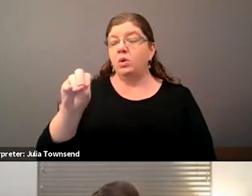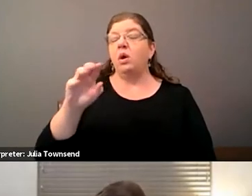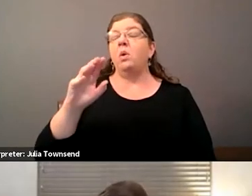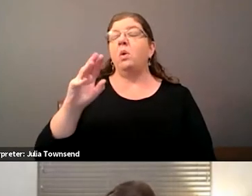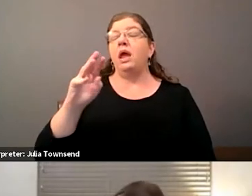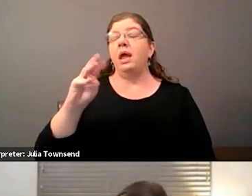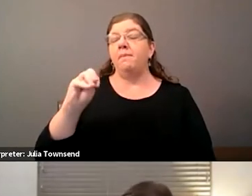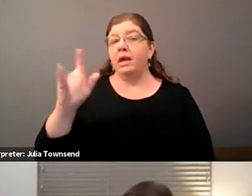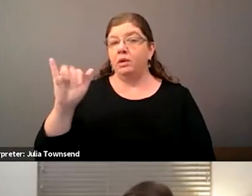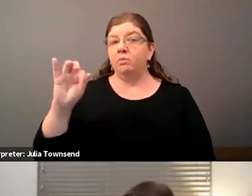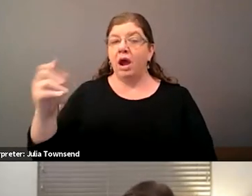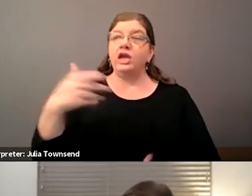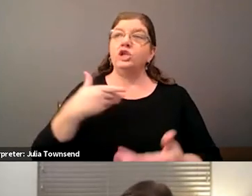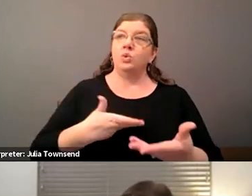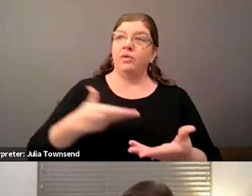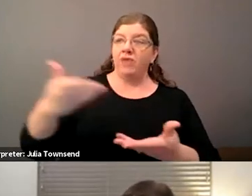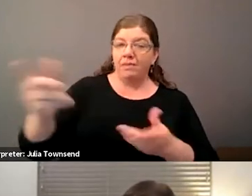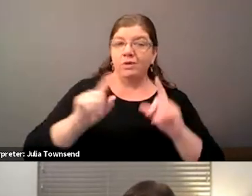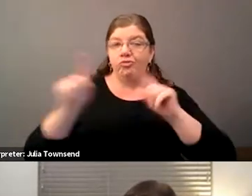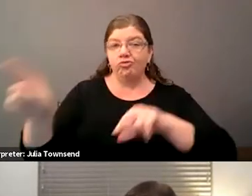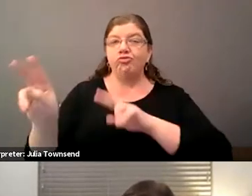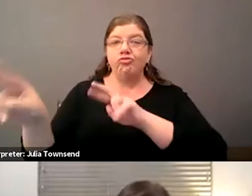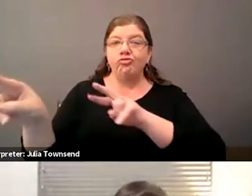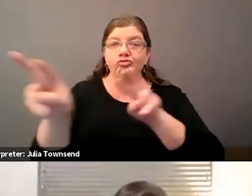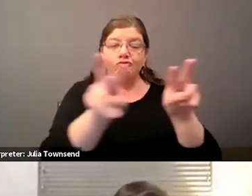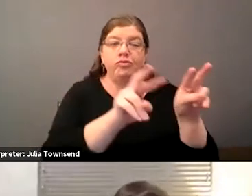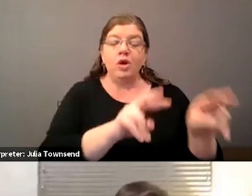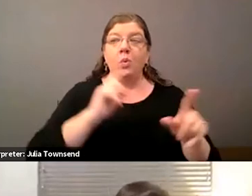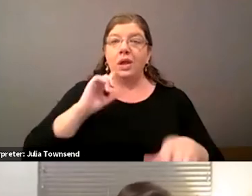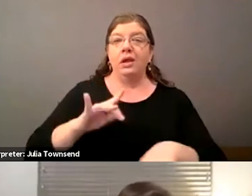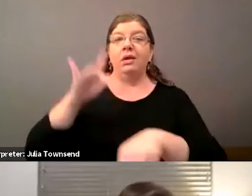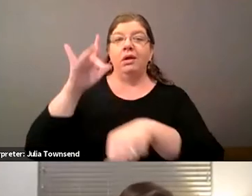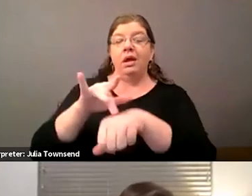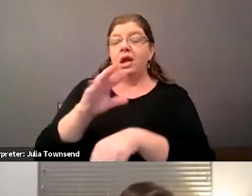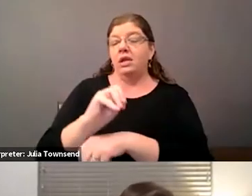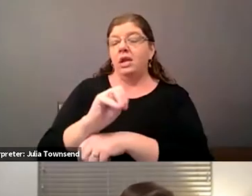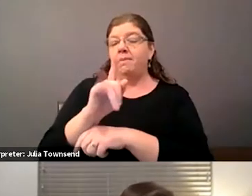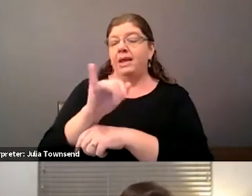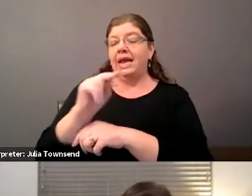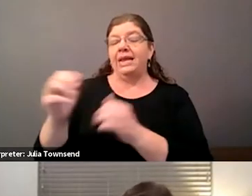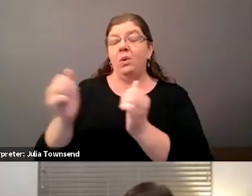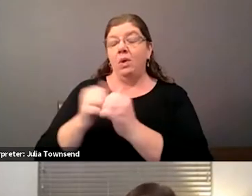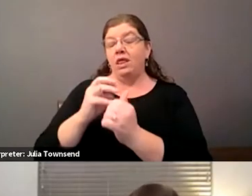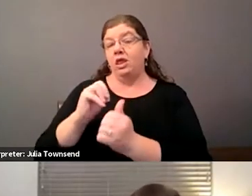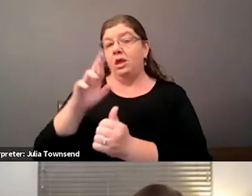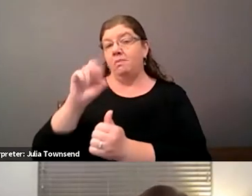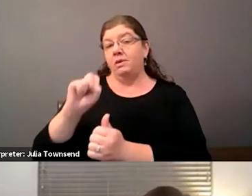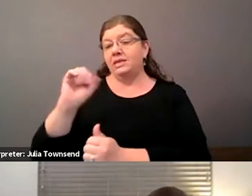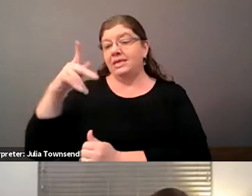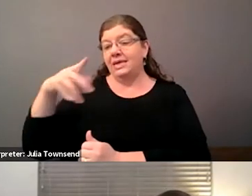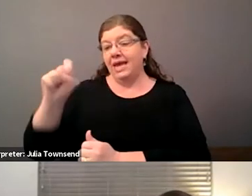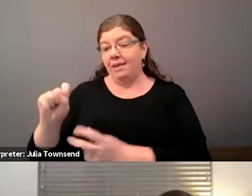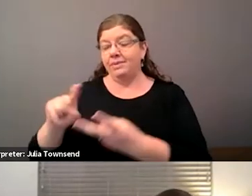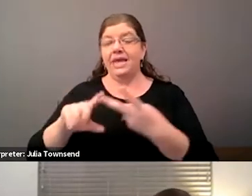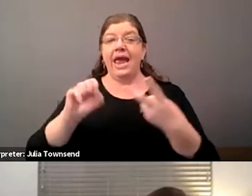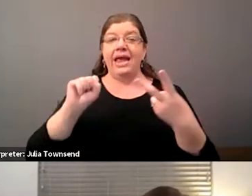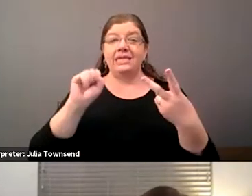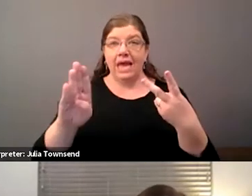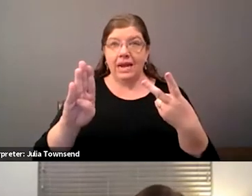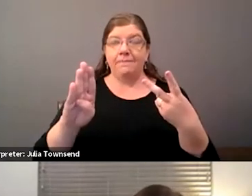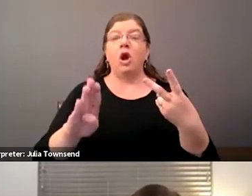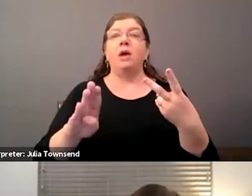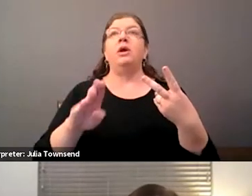listening tour we made our way to mckinley with miss capps and santa barbara junior high harding and